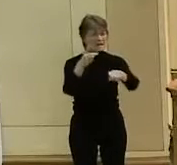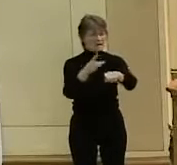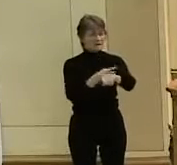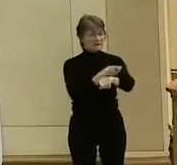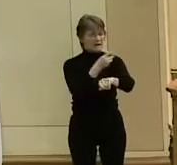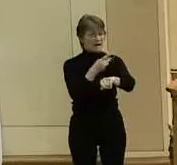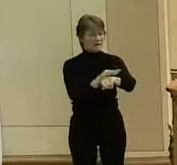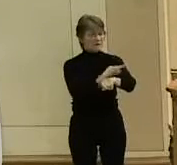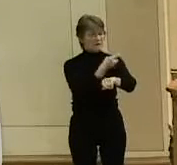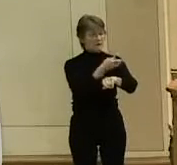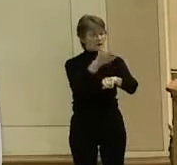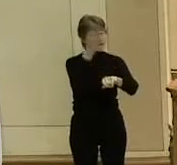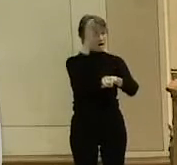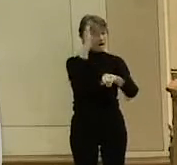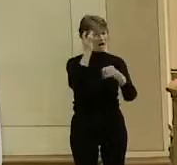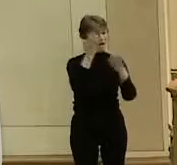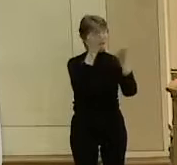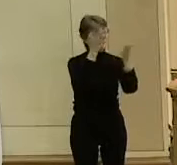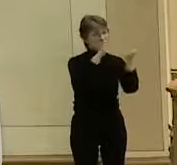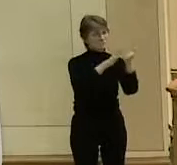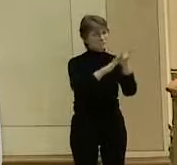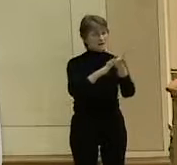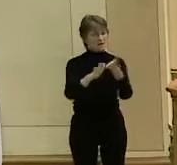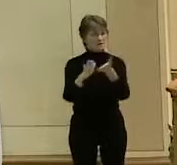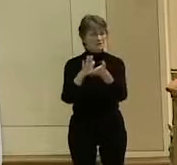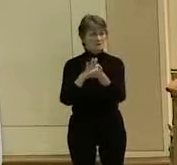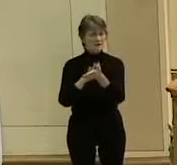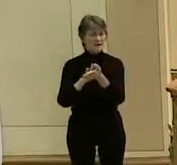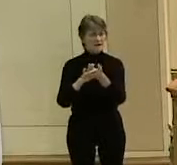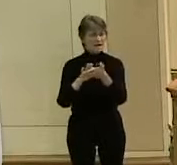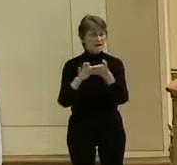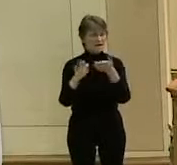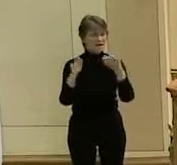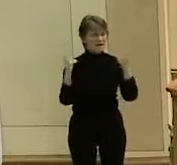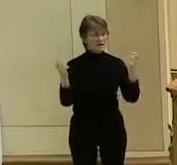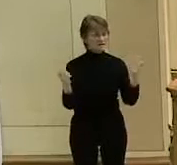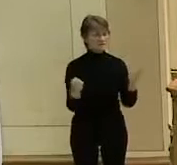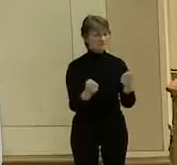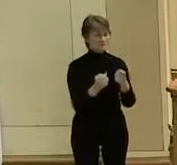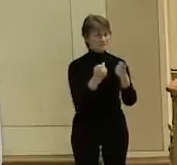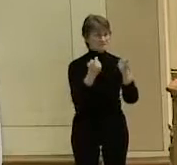nobis. Lamb of God, you take away